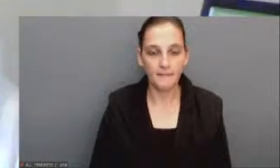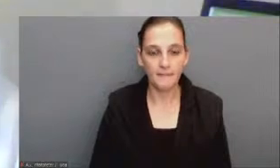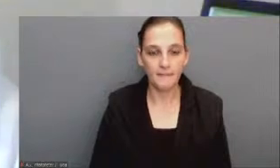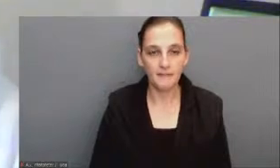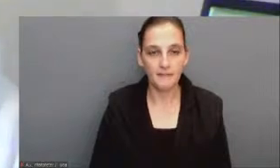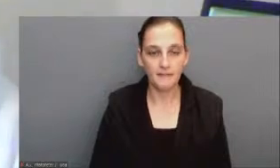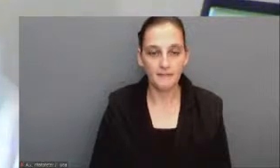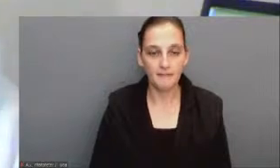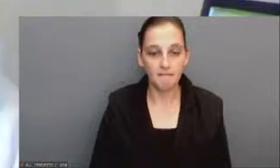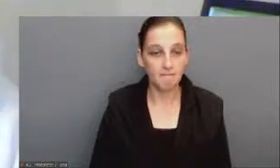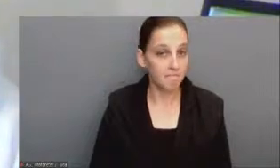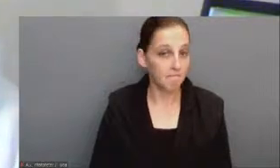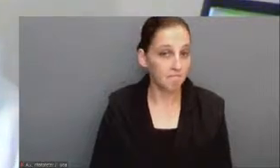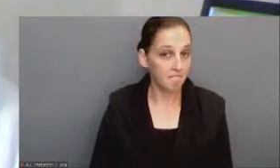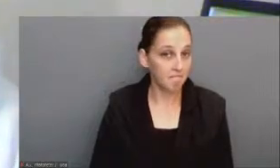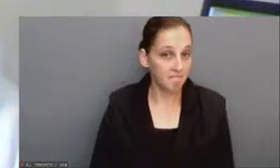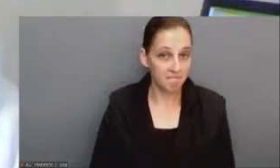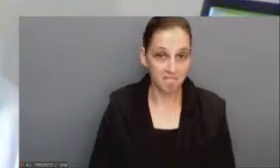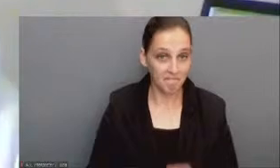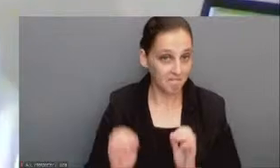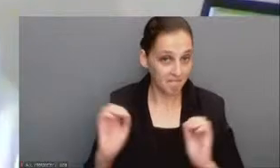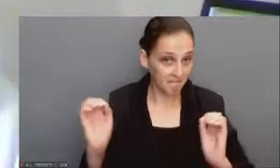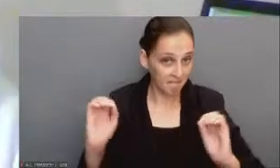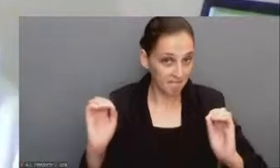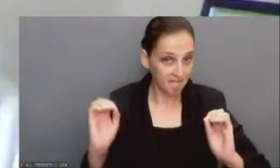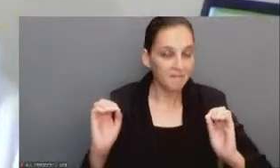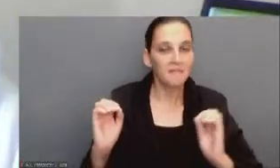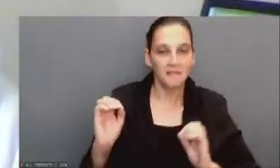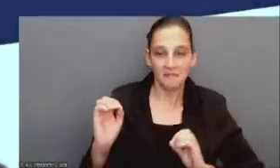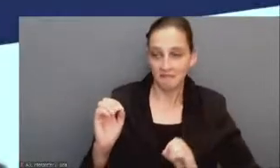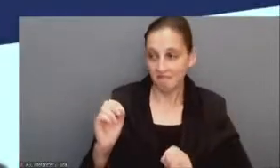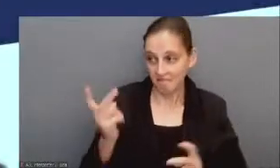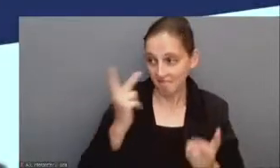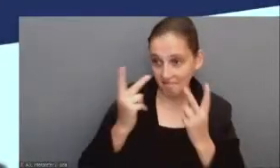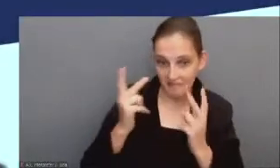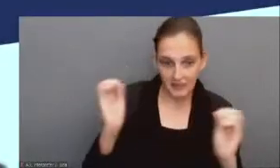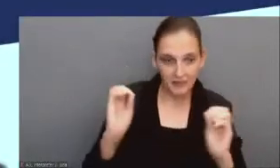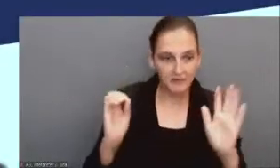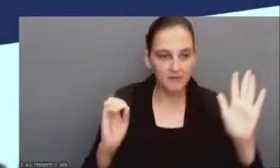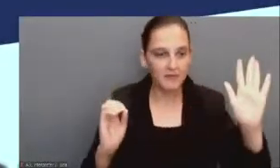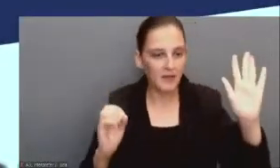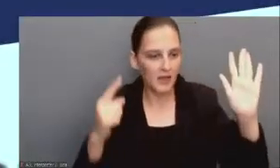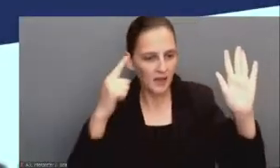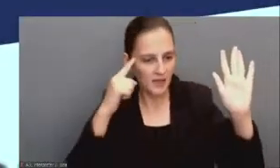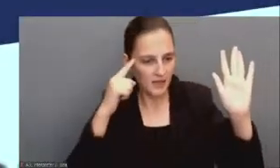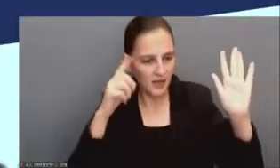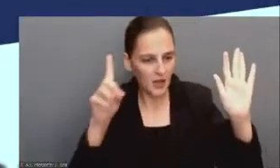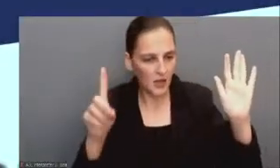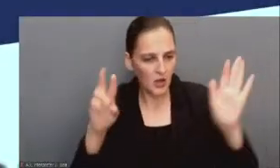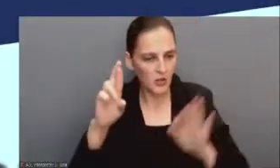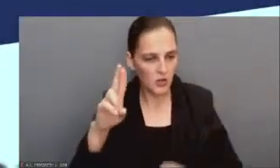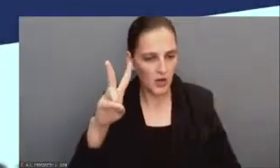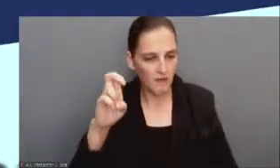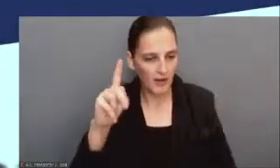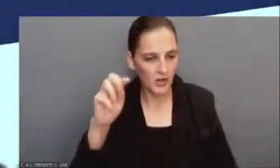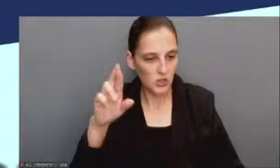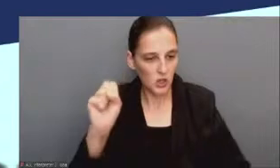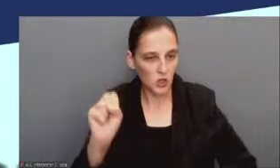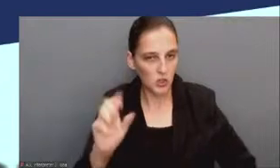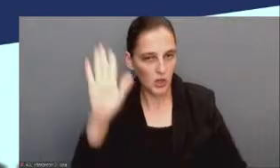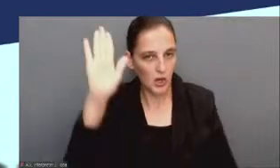Okay, hearing none, I will, or seeing none. I believe Dr. Venters may have his hand raised. Oh.